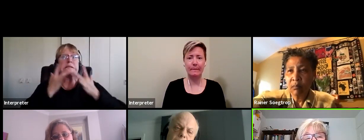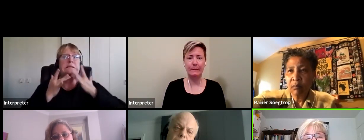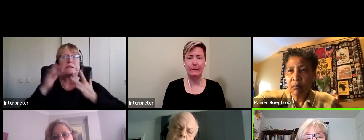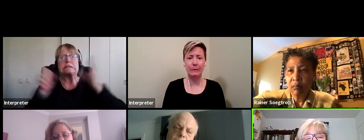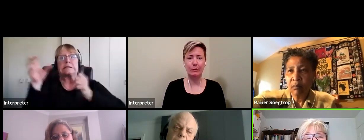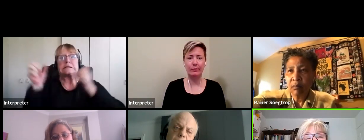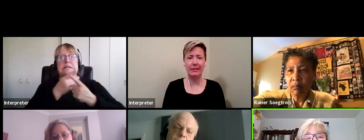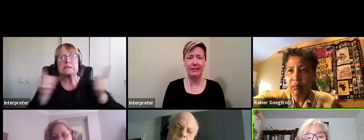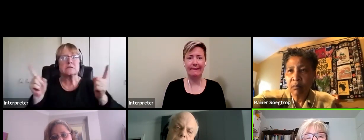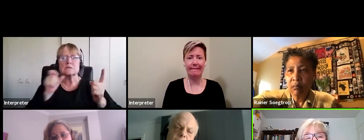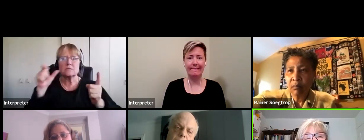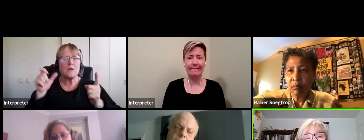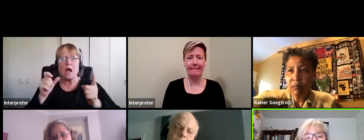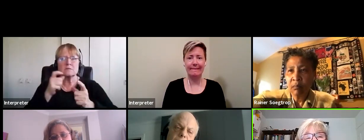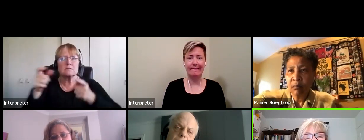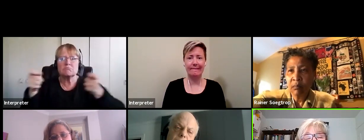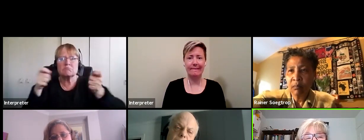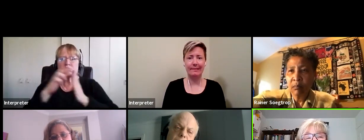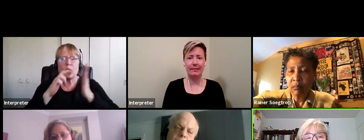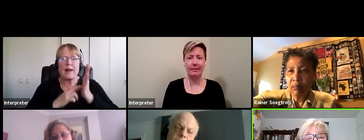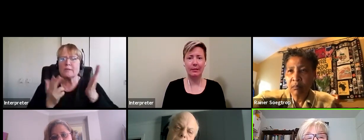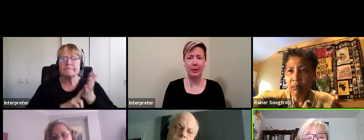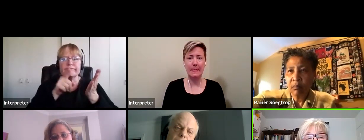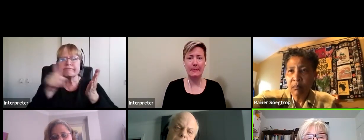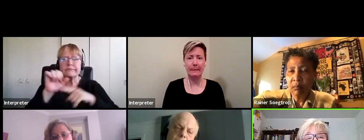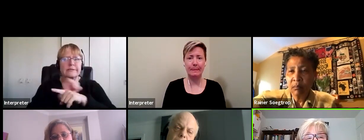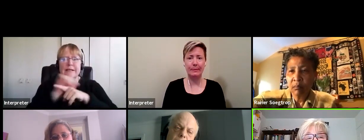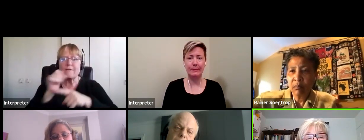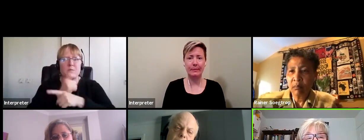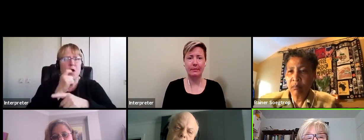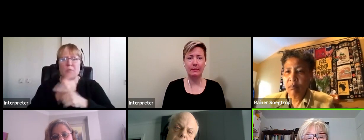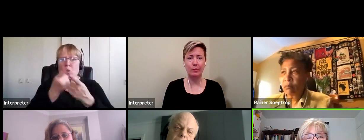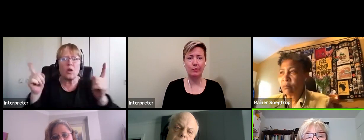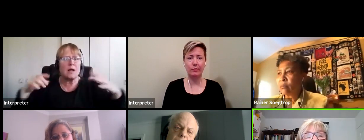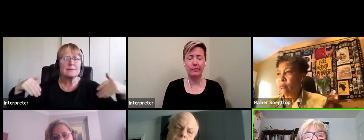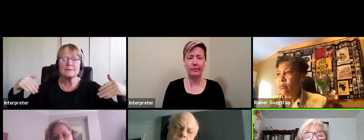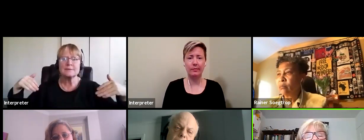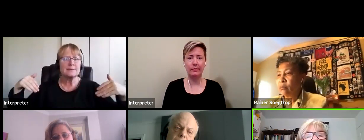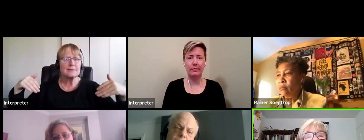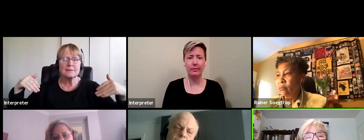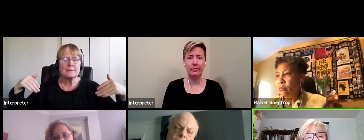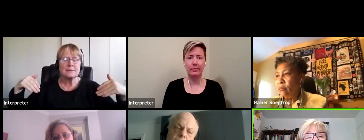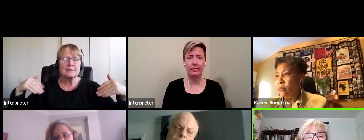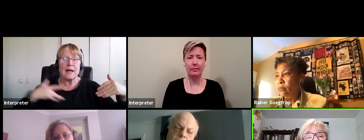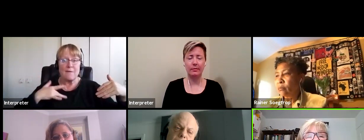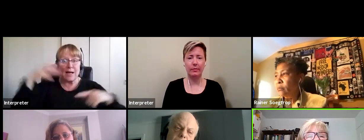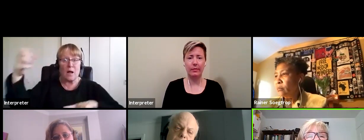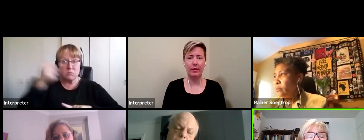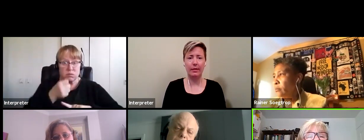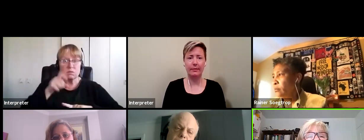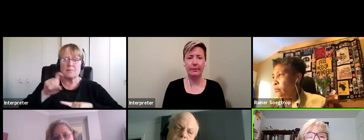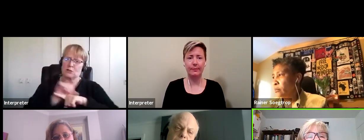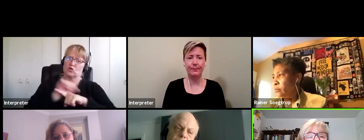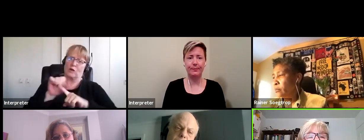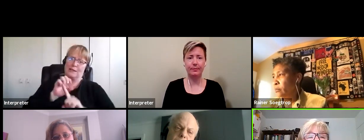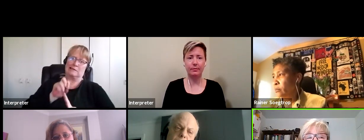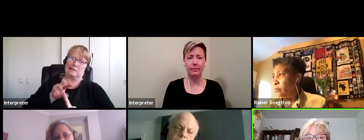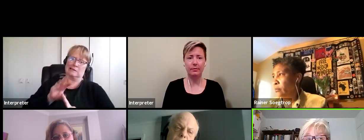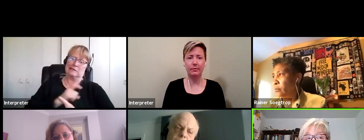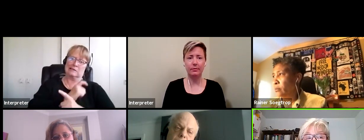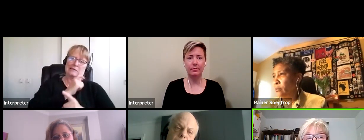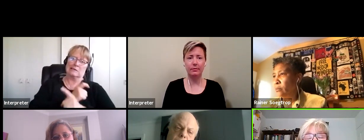one of the big things is that we have to get some kind of training, proper training for those staff that are going into homes, because they often will